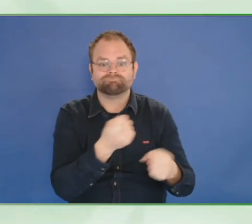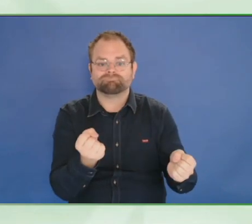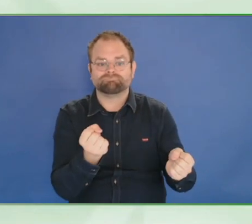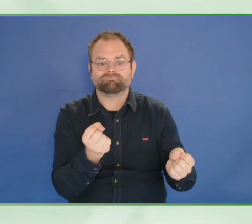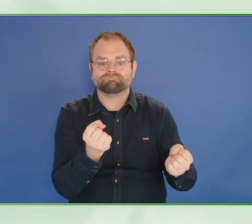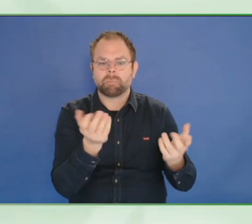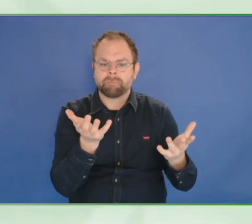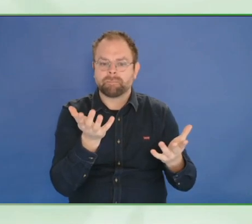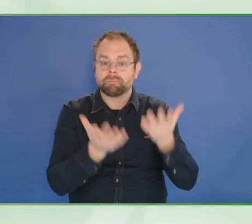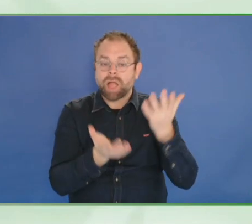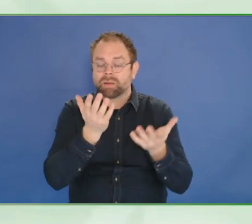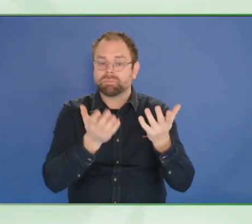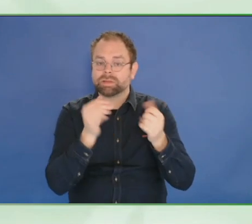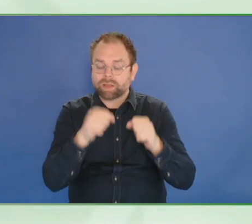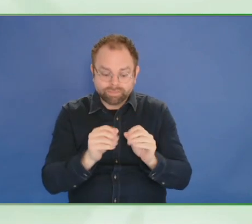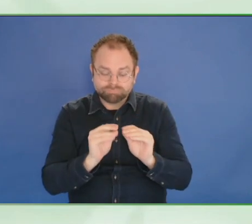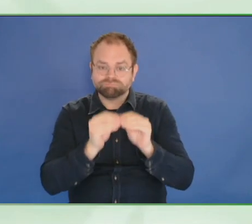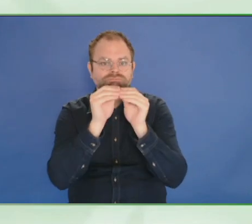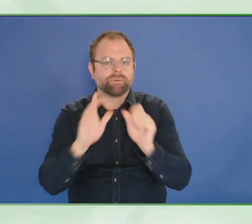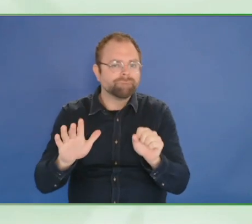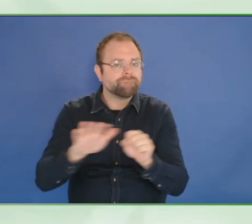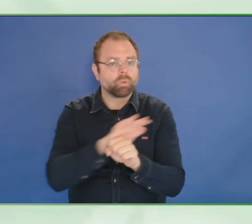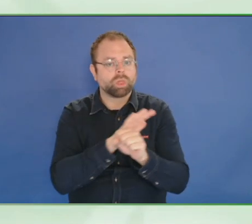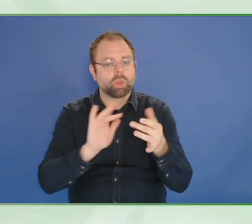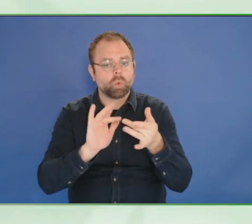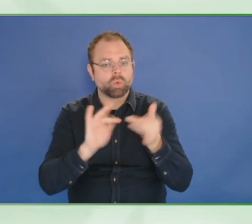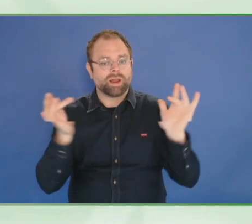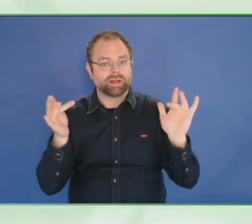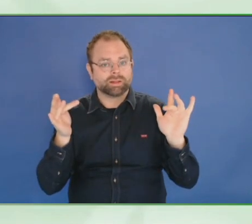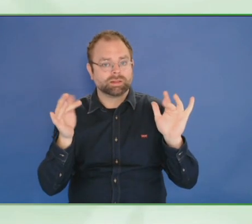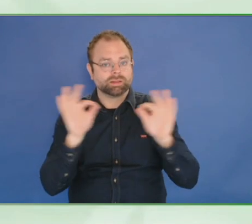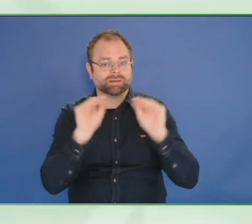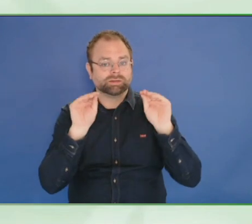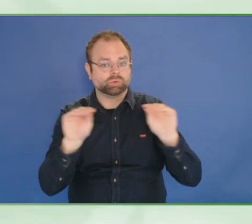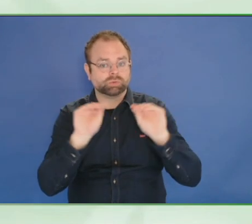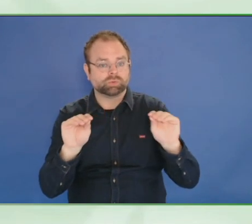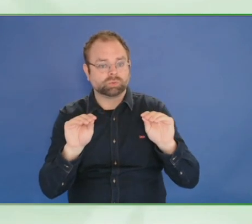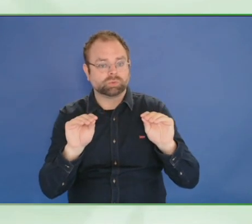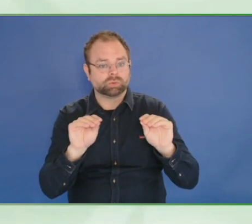close this can be achieved. Thank you. Thank you for that question.